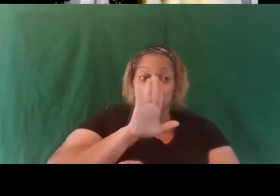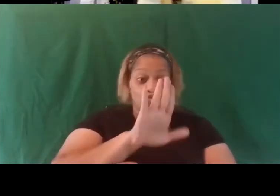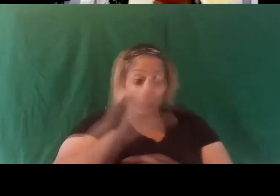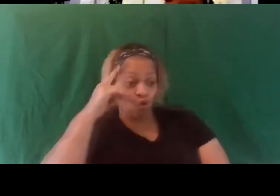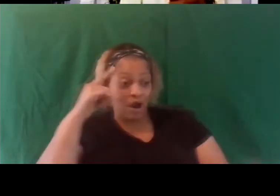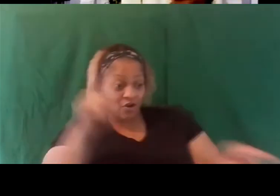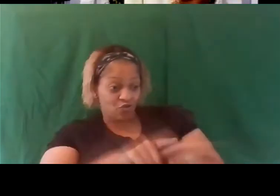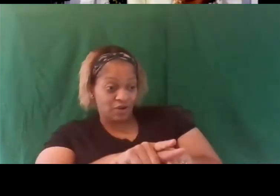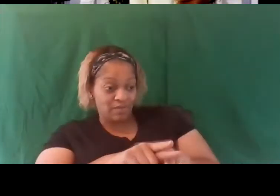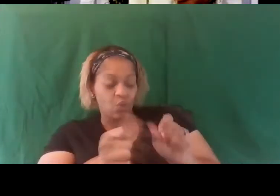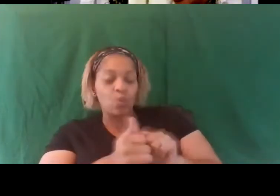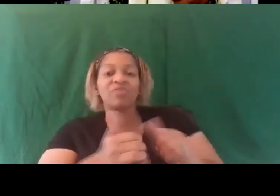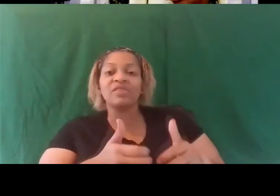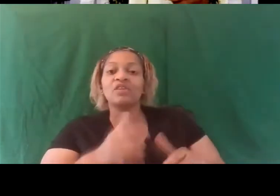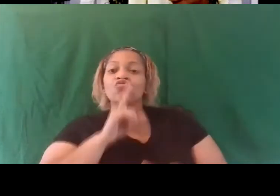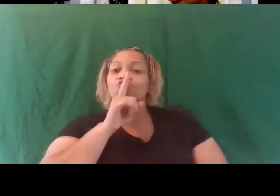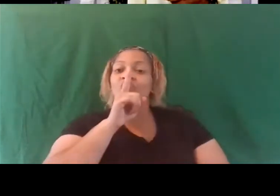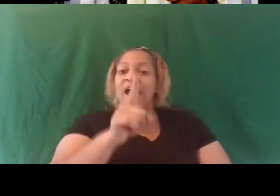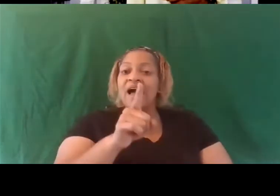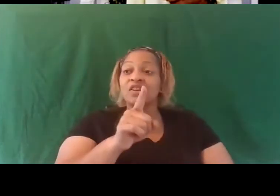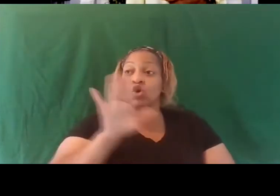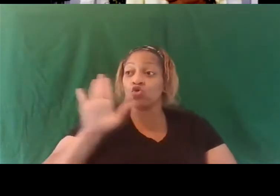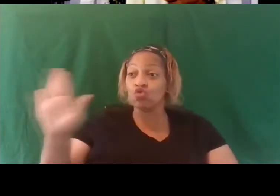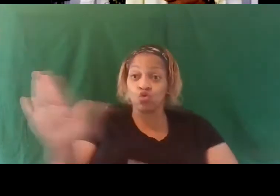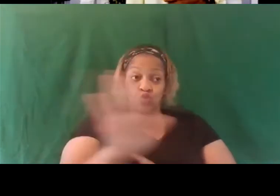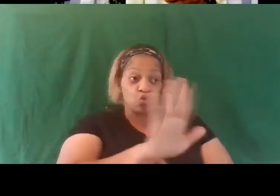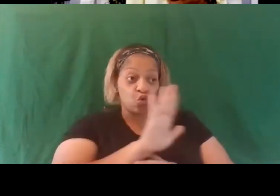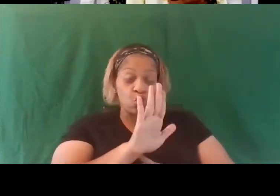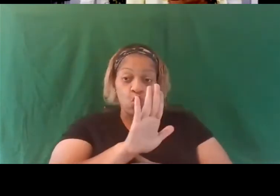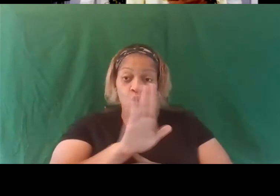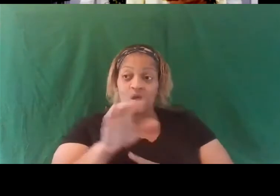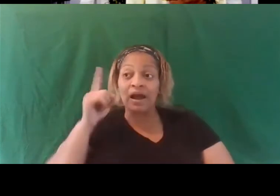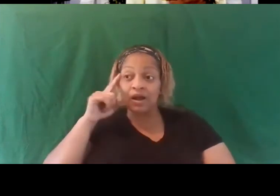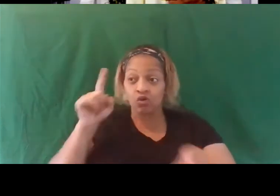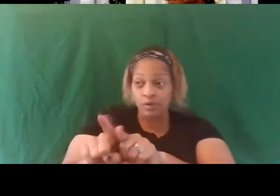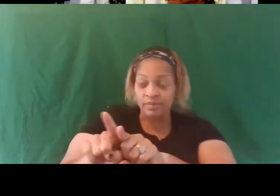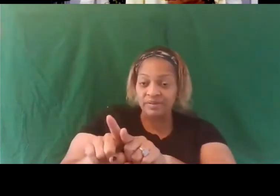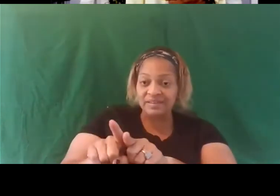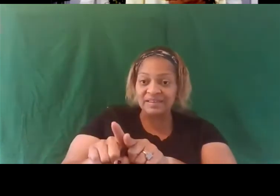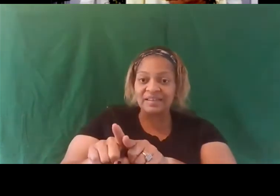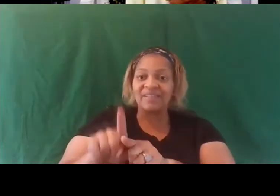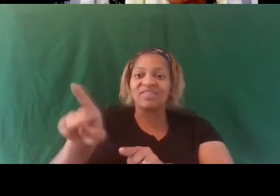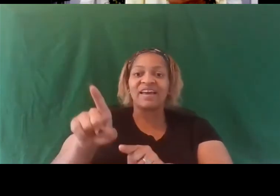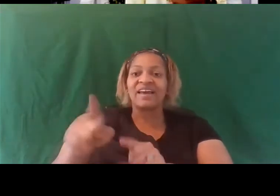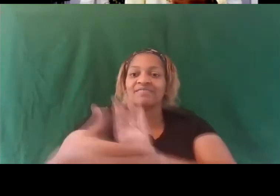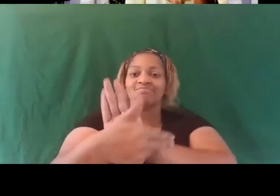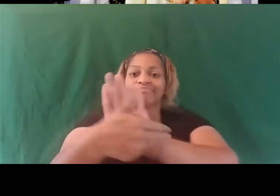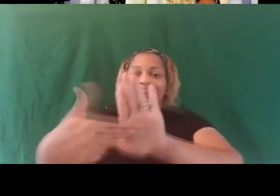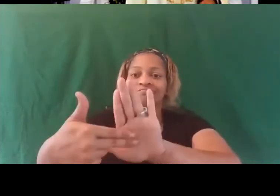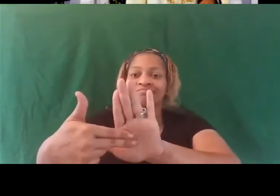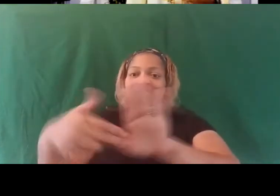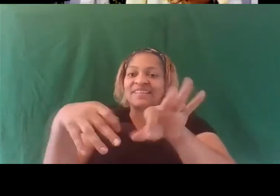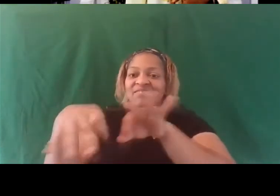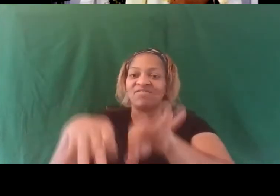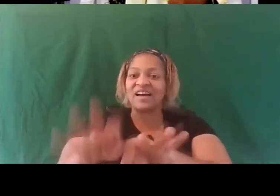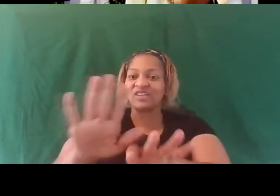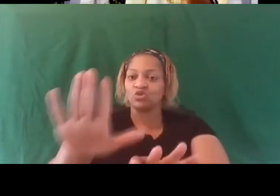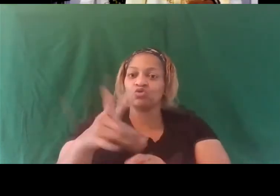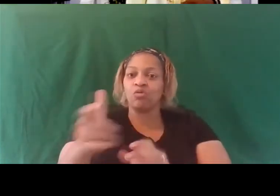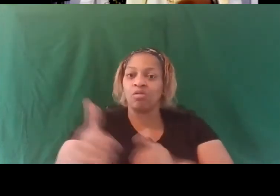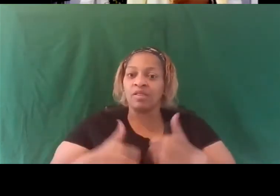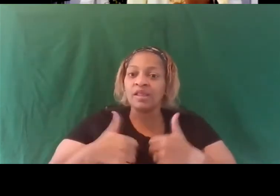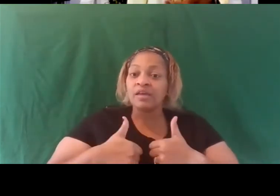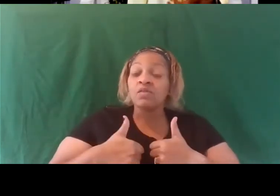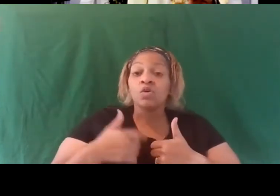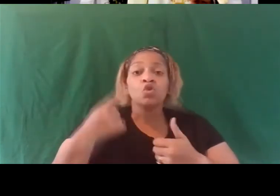Your agreement with reality defines your life. What are you agreeing about